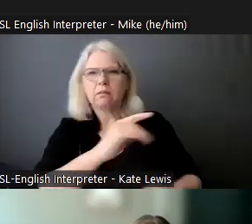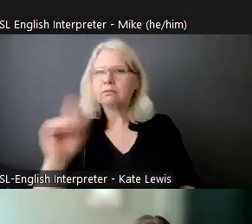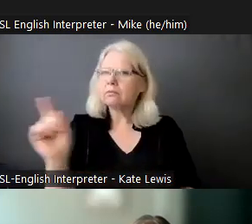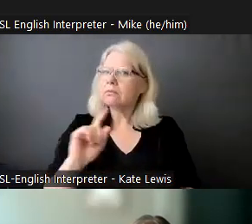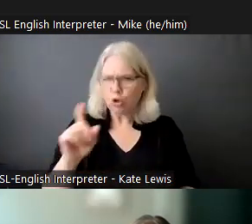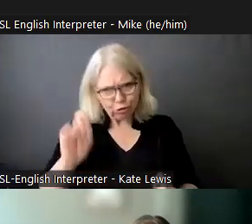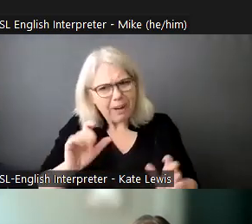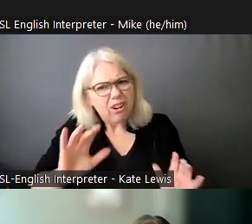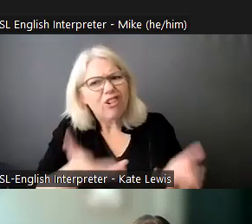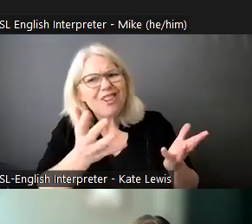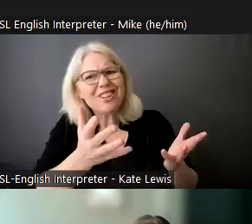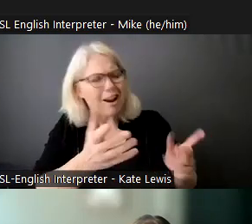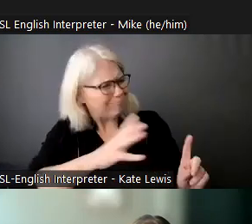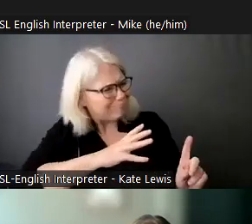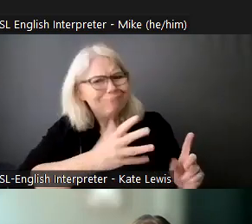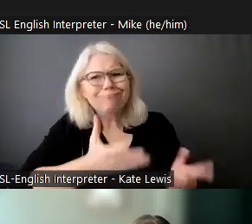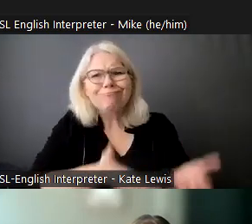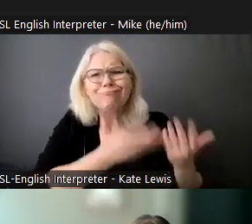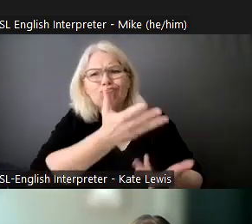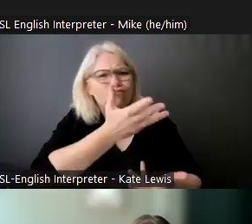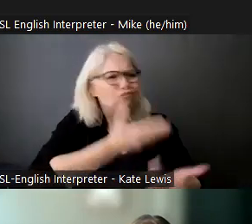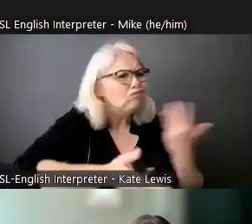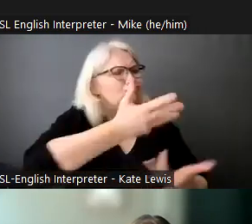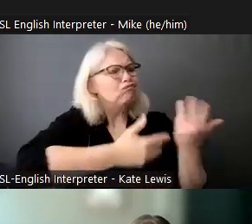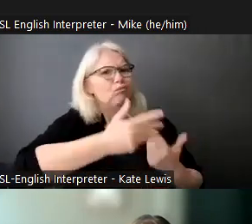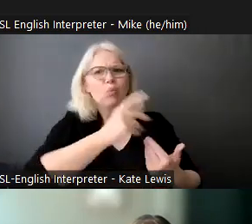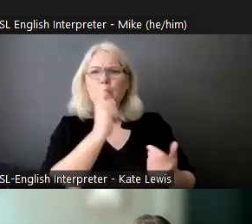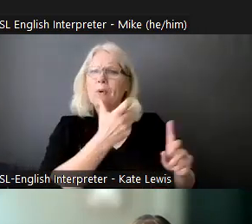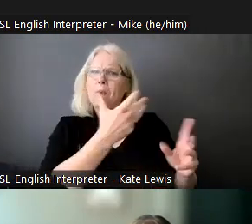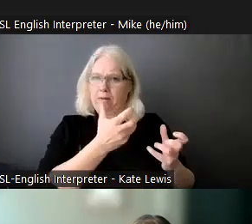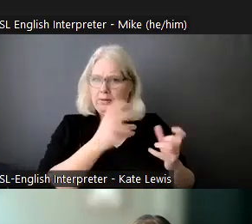the resident is seeing people that they want to see.